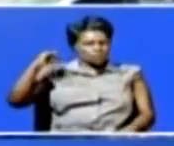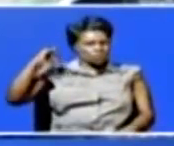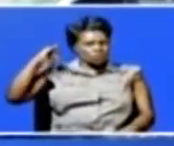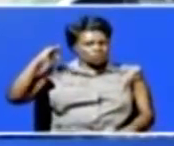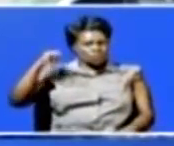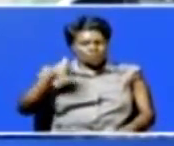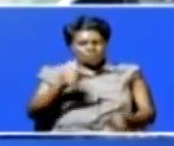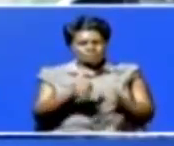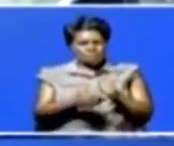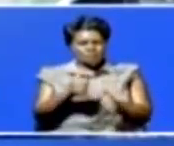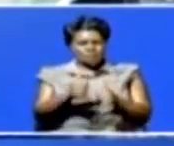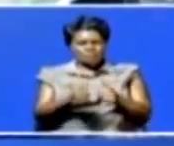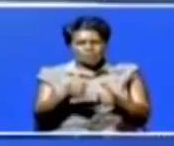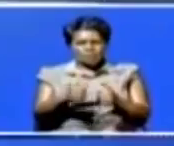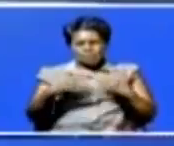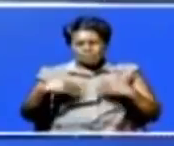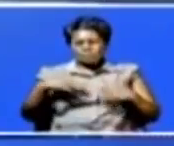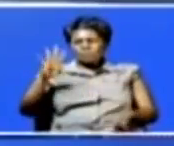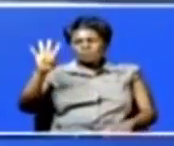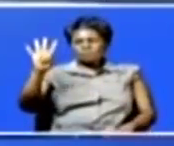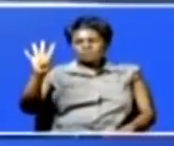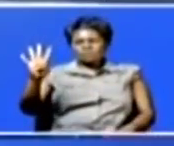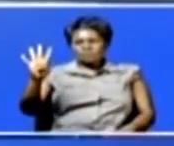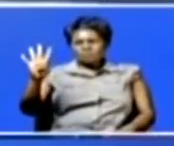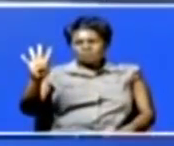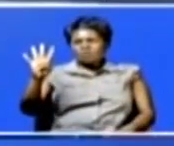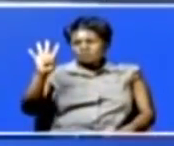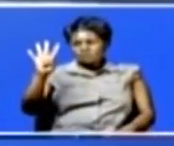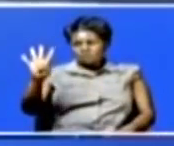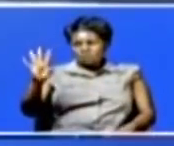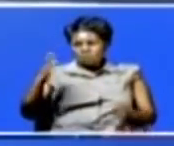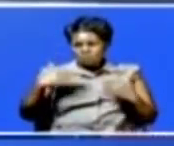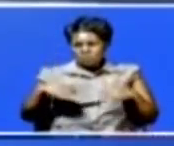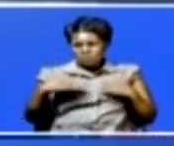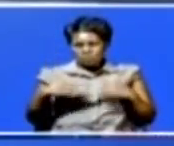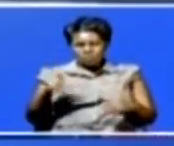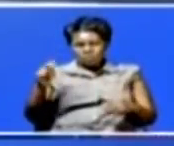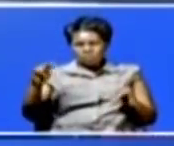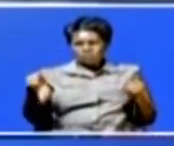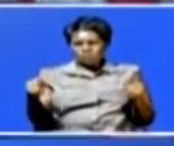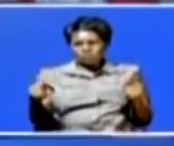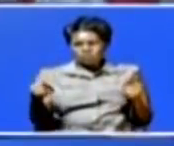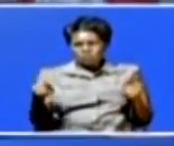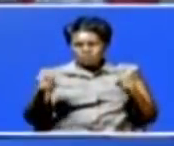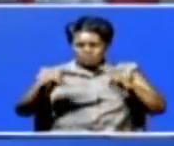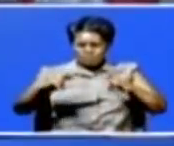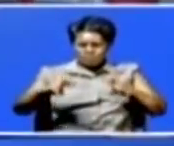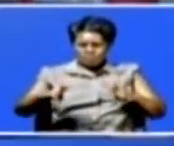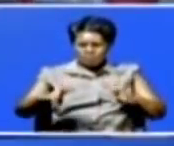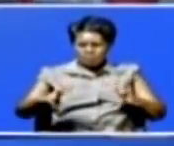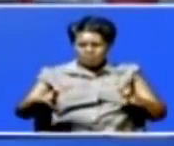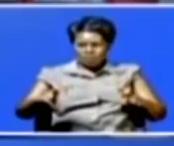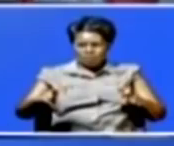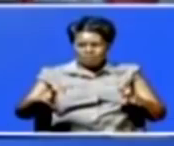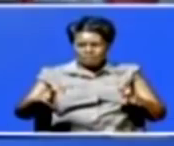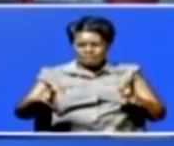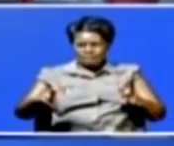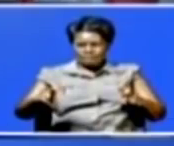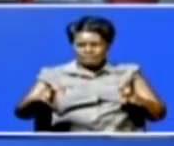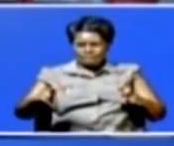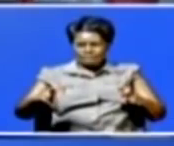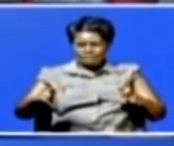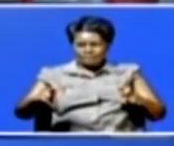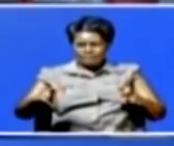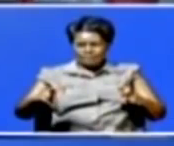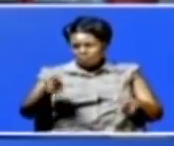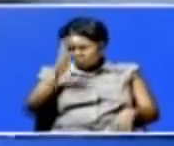sent messages to at least four people. It is those four people that KTN News Crime and Investigations Desk tonight learns are